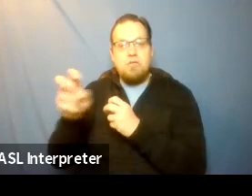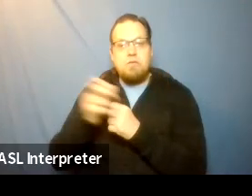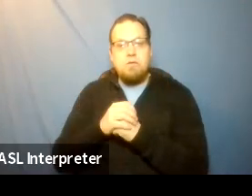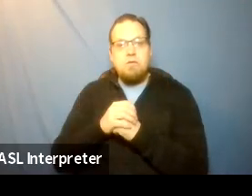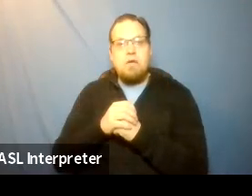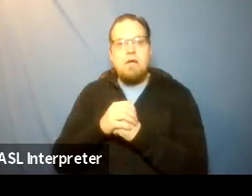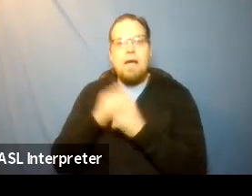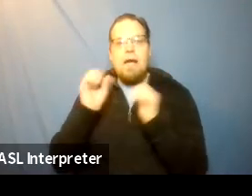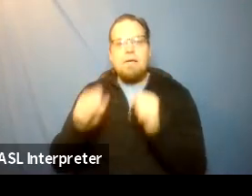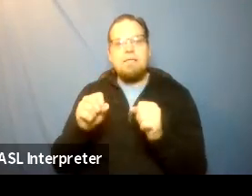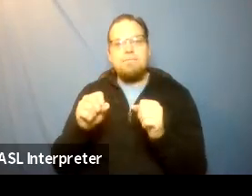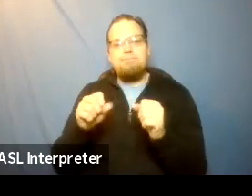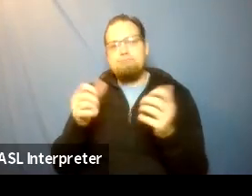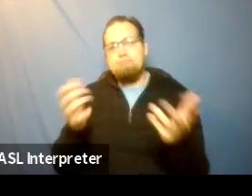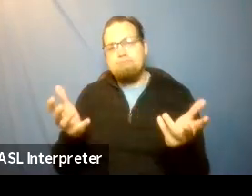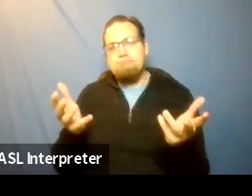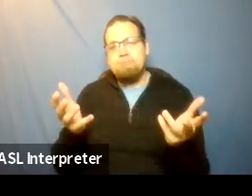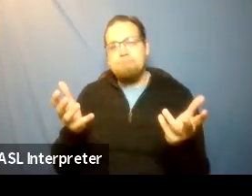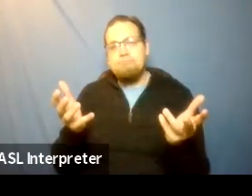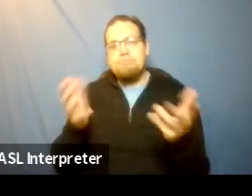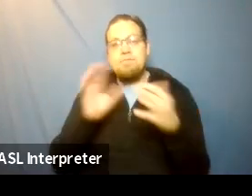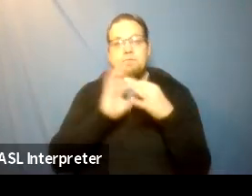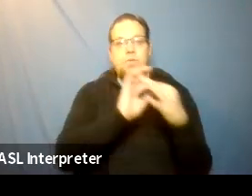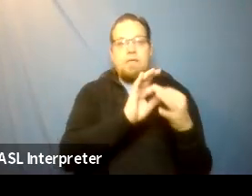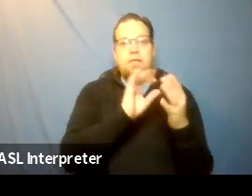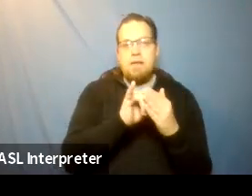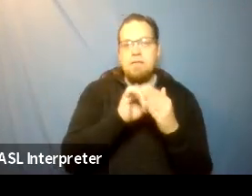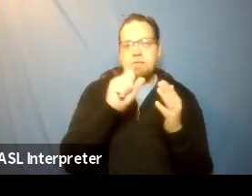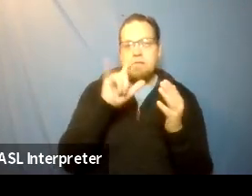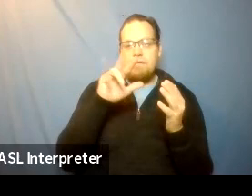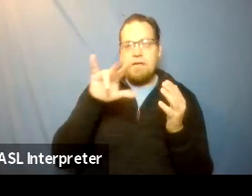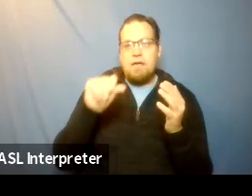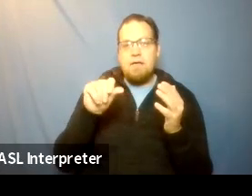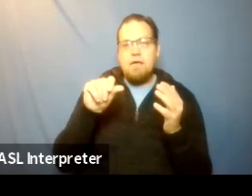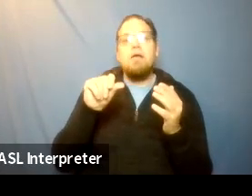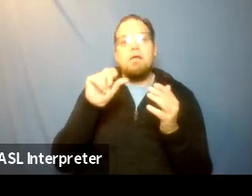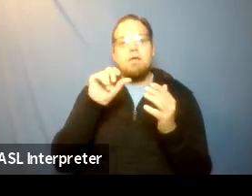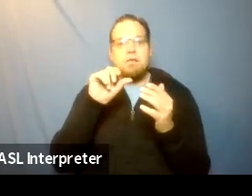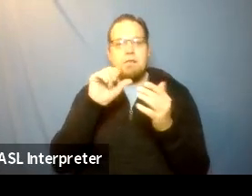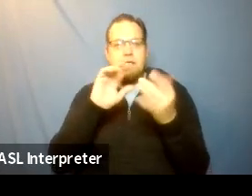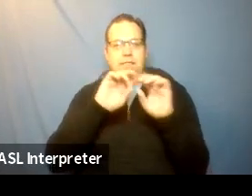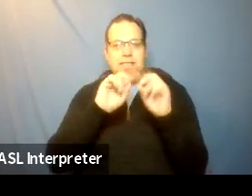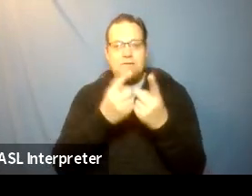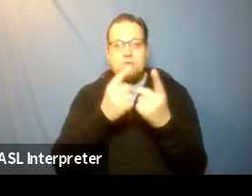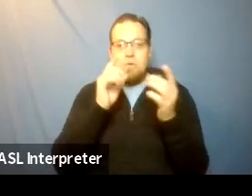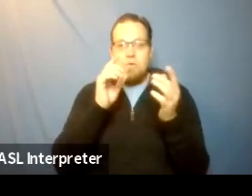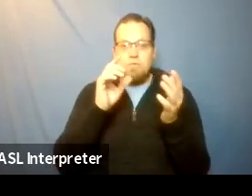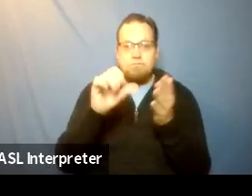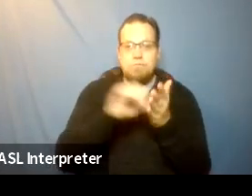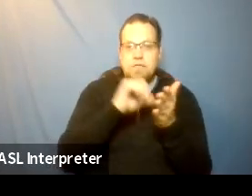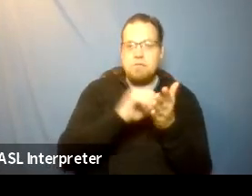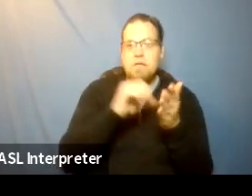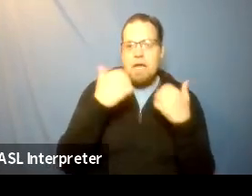Yeah, I could mention something related to that, Sylvia. There is on the district webpage, there's that transportation